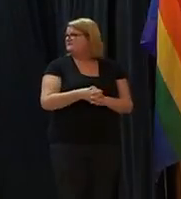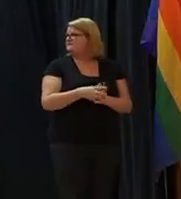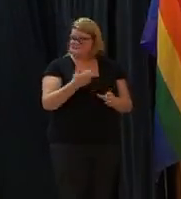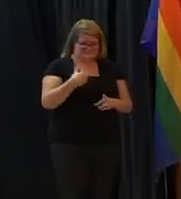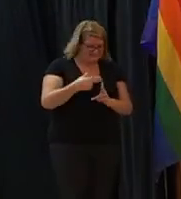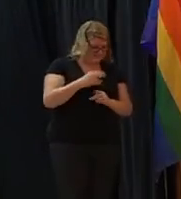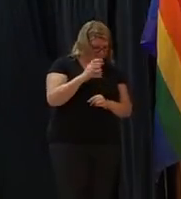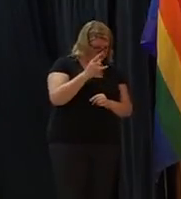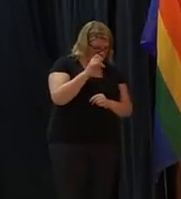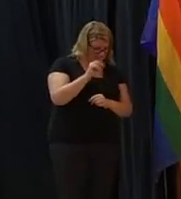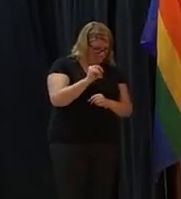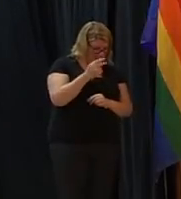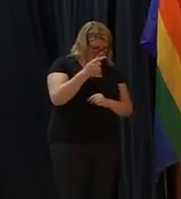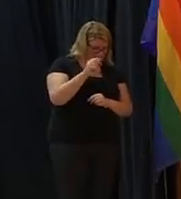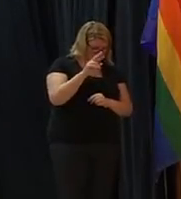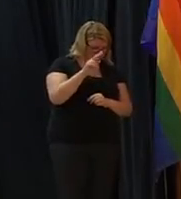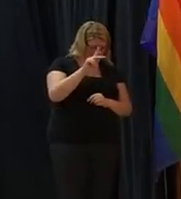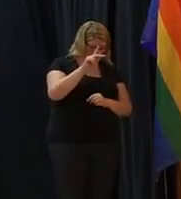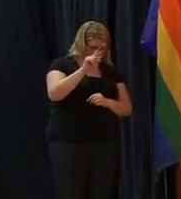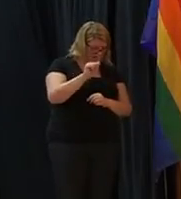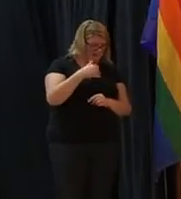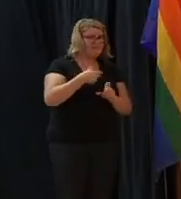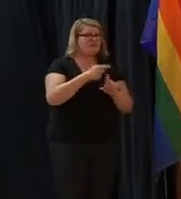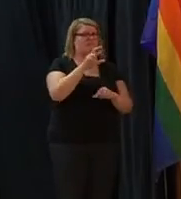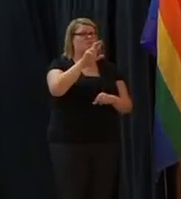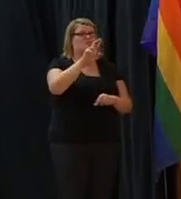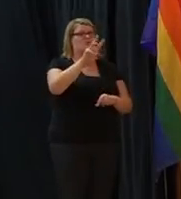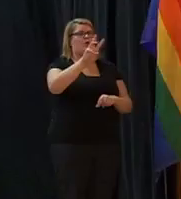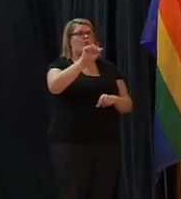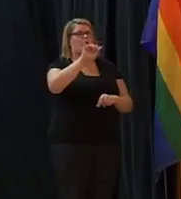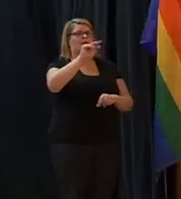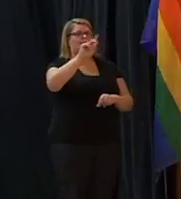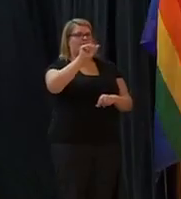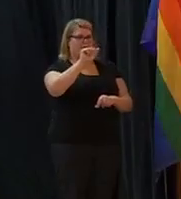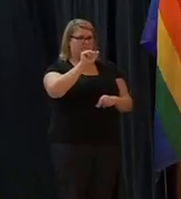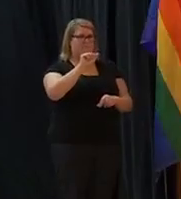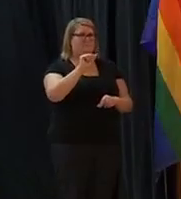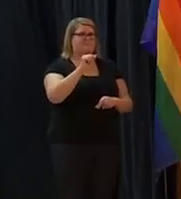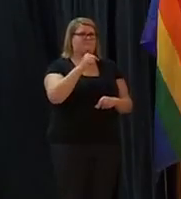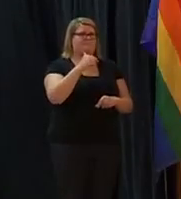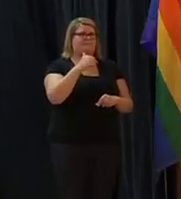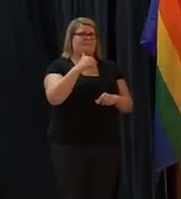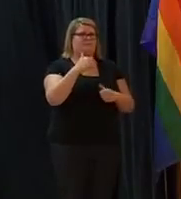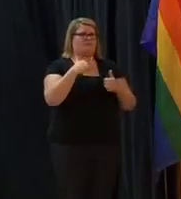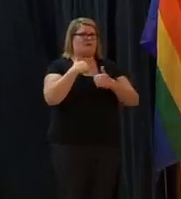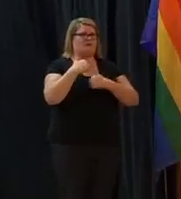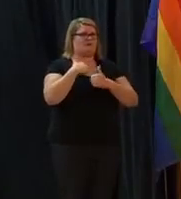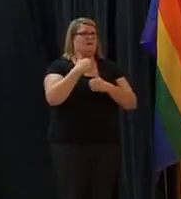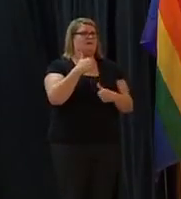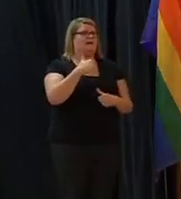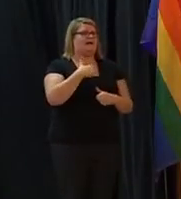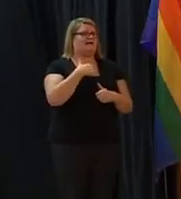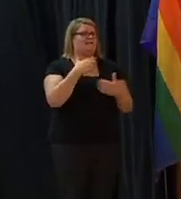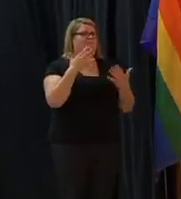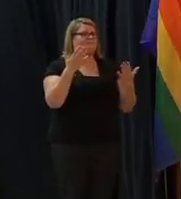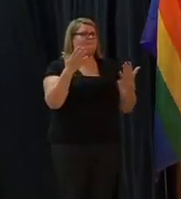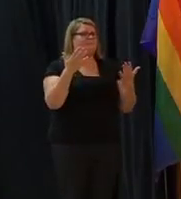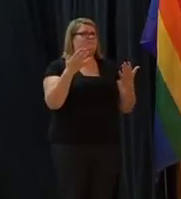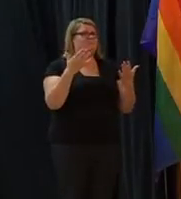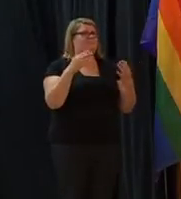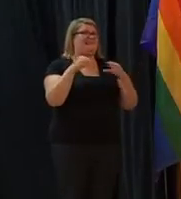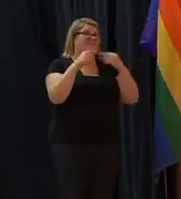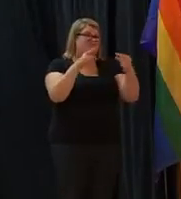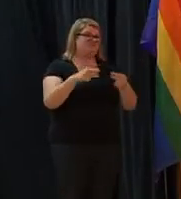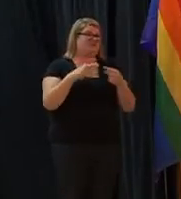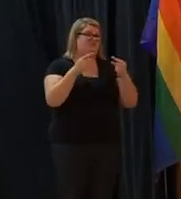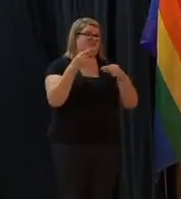My name is Christian Daruka, so I come from Rwanda. I'm a human rights lawyer. I've been in this struggle for the